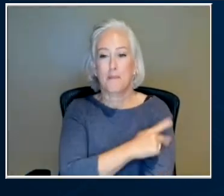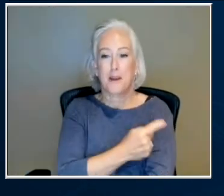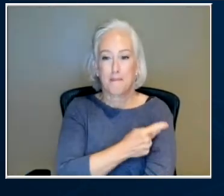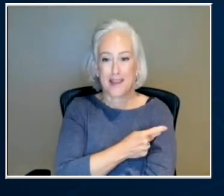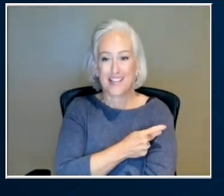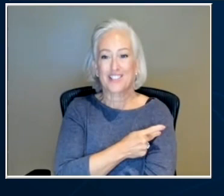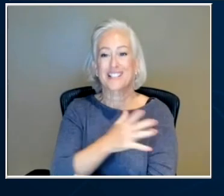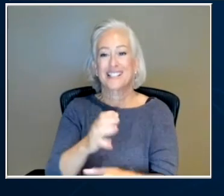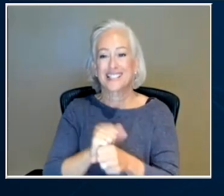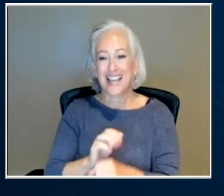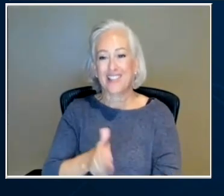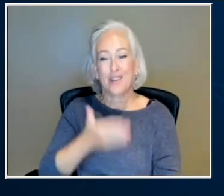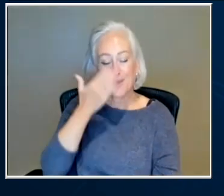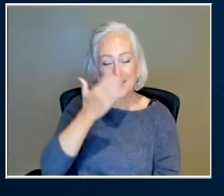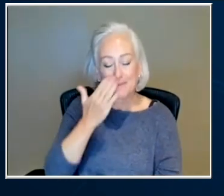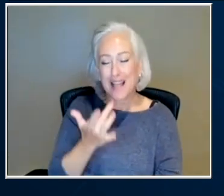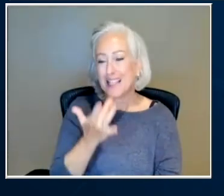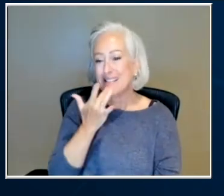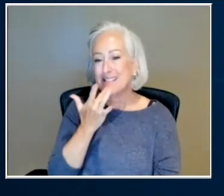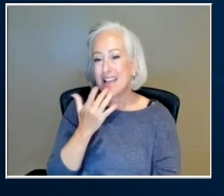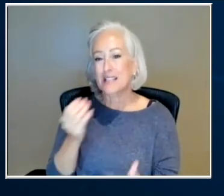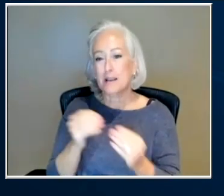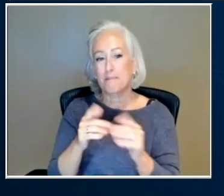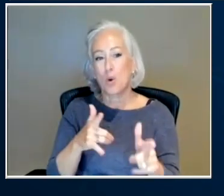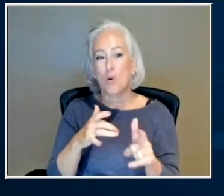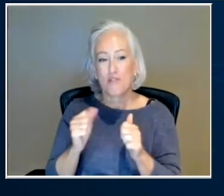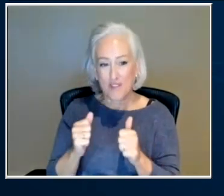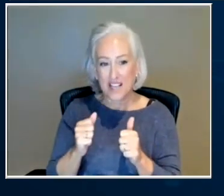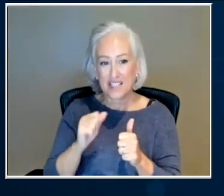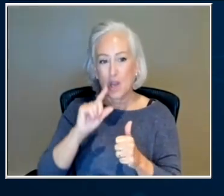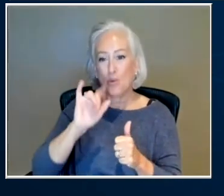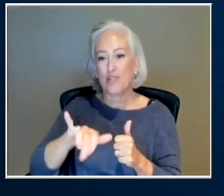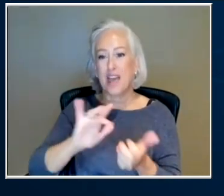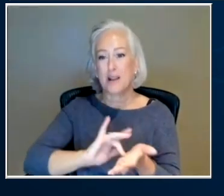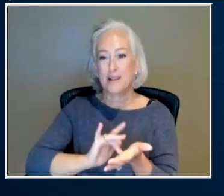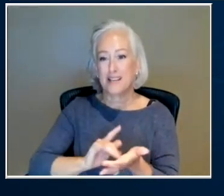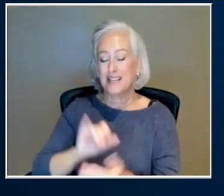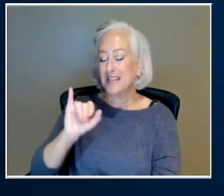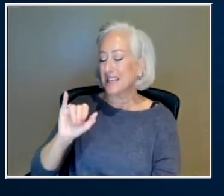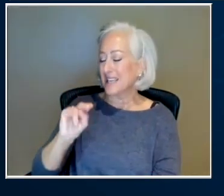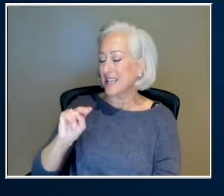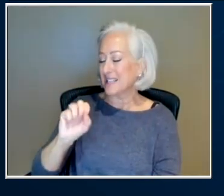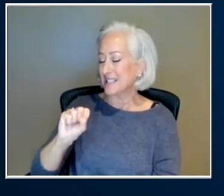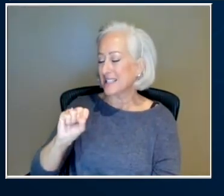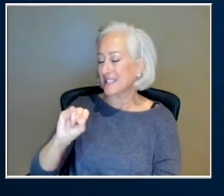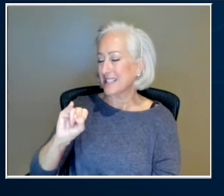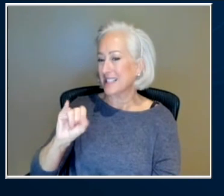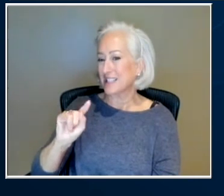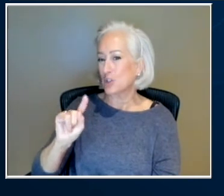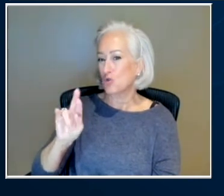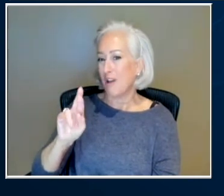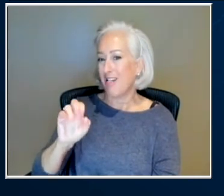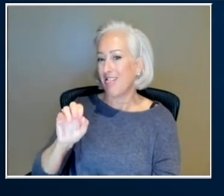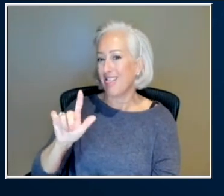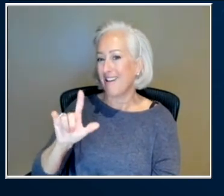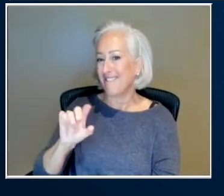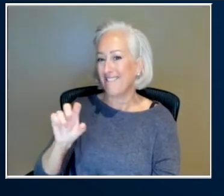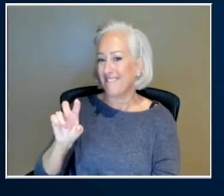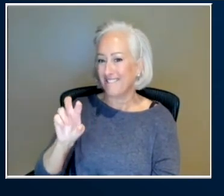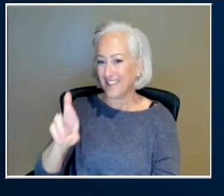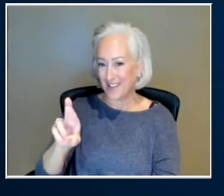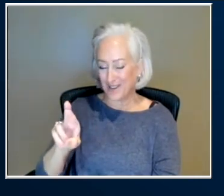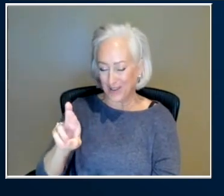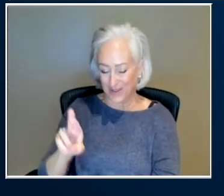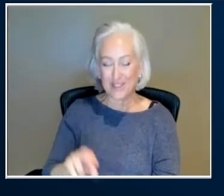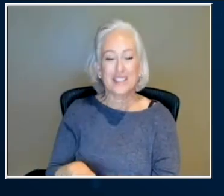pronounce this right. Ensitrelvir? Ensitrelvir. I mean, I I was think so with close. any of these generic